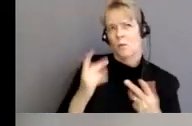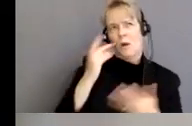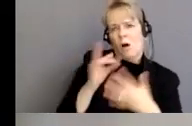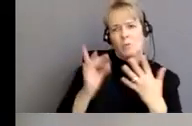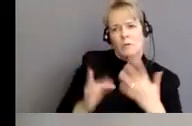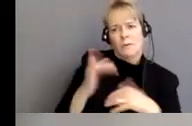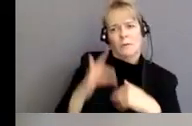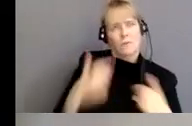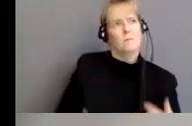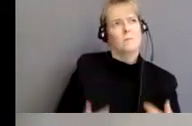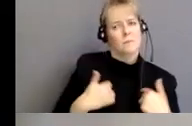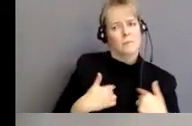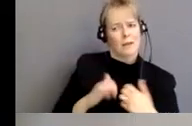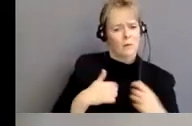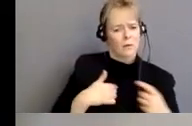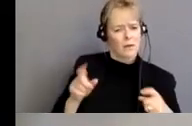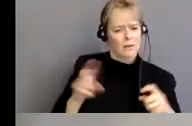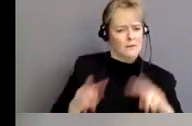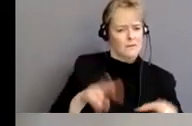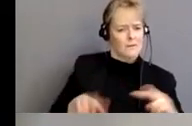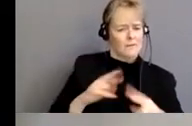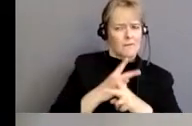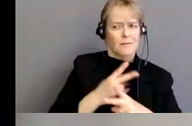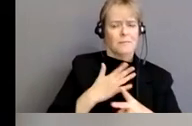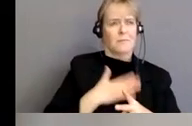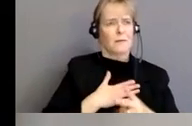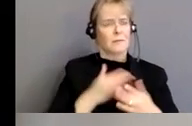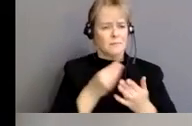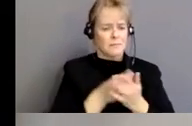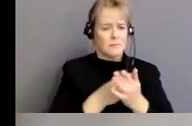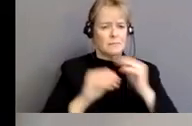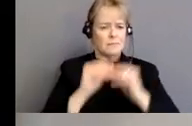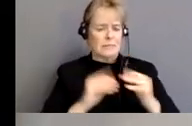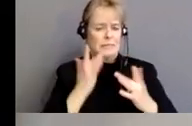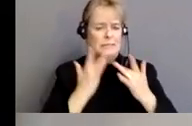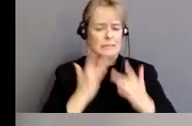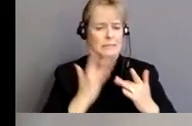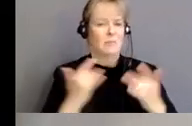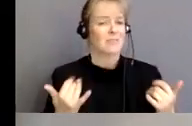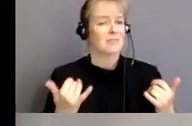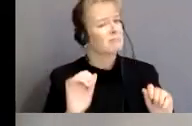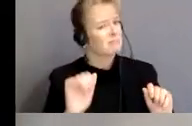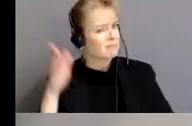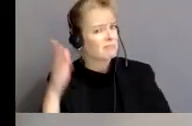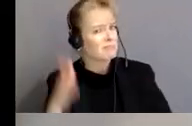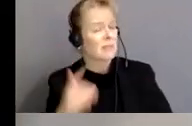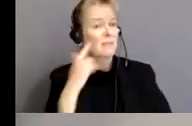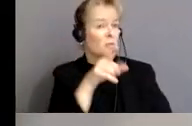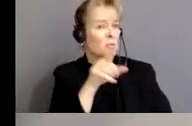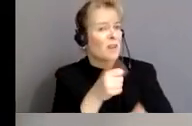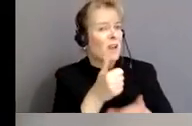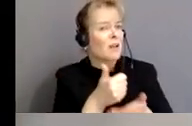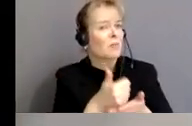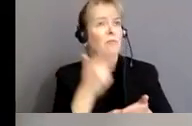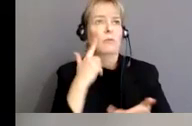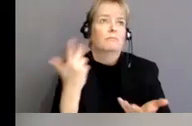figure out how to navigate your financial situation during this particular time? If you're looking for help on, how to set